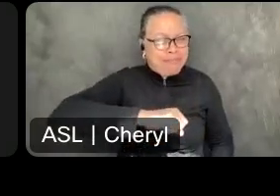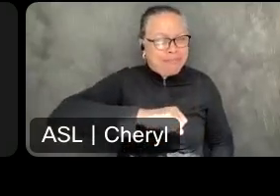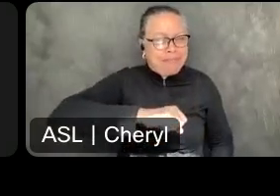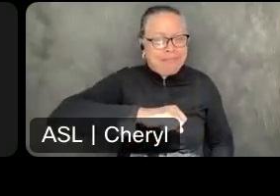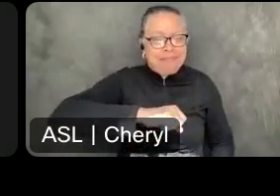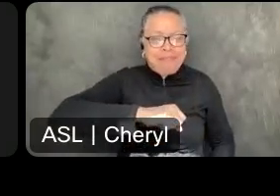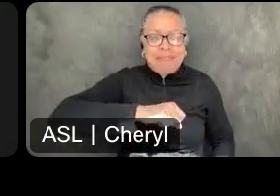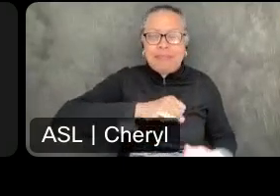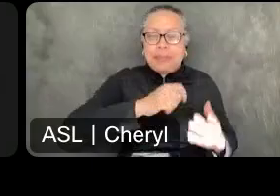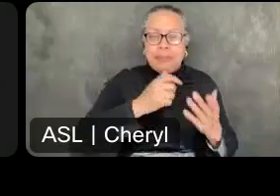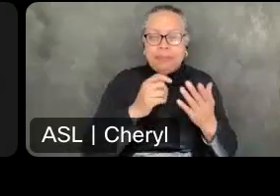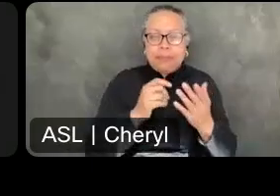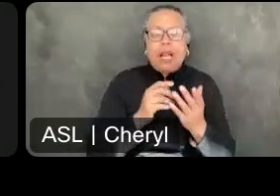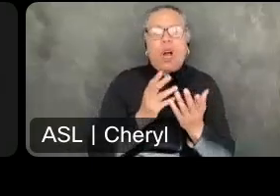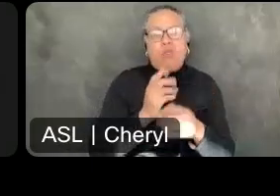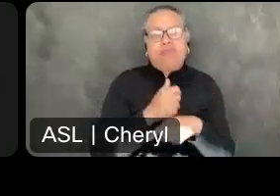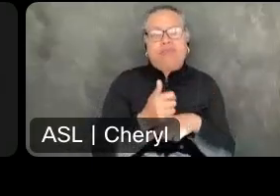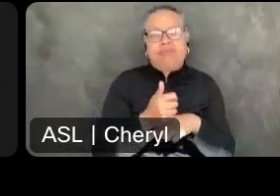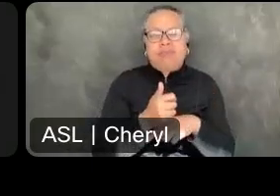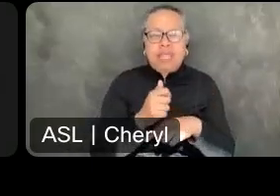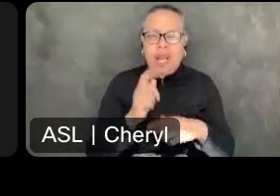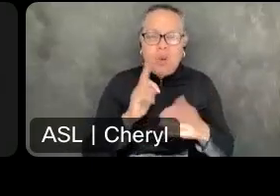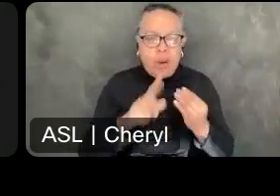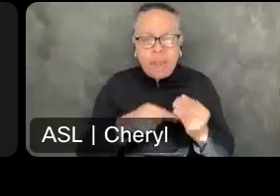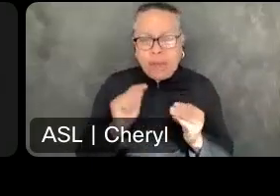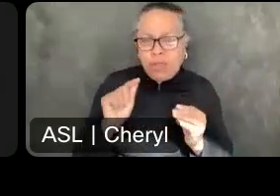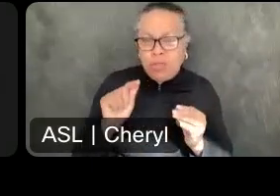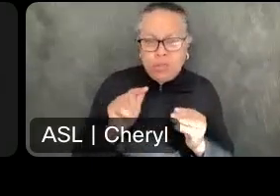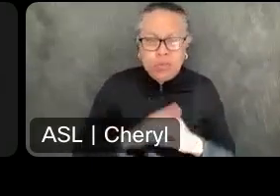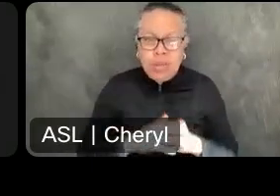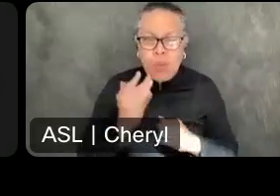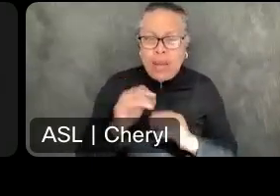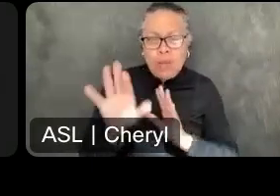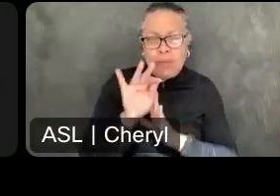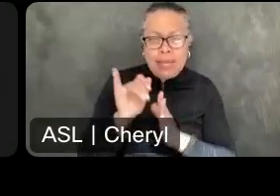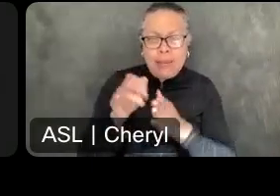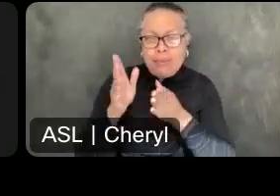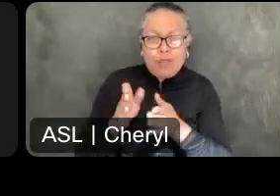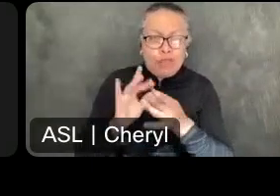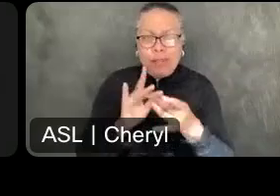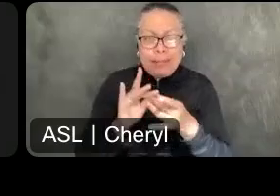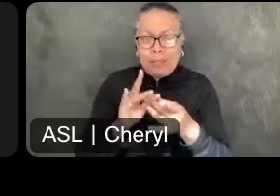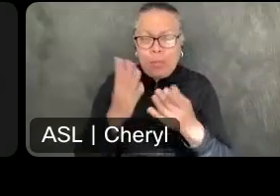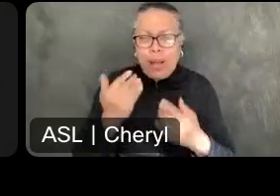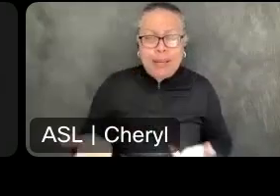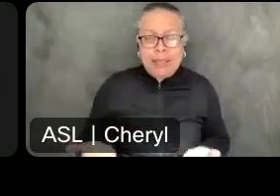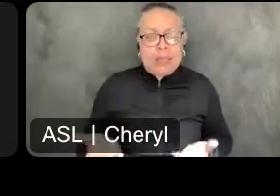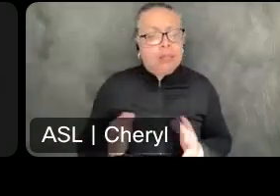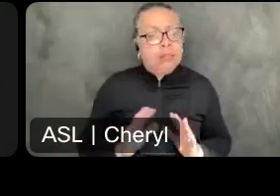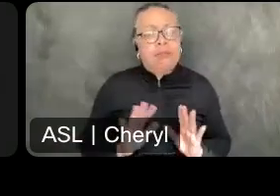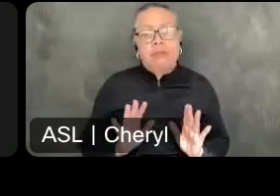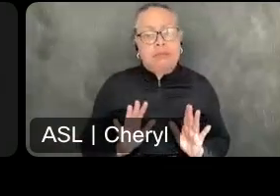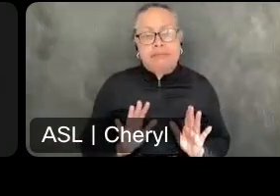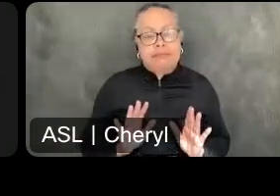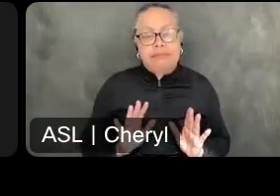lead towards this, well, what about you? Why are you in these relationships, right? That is just a way